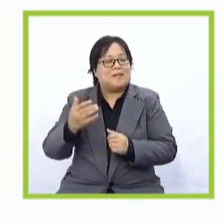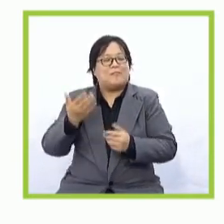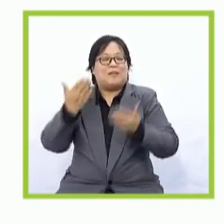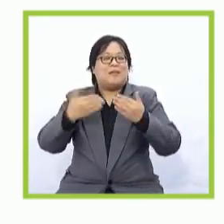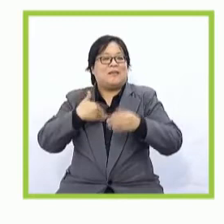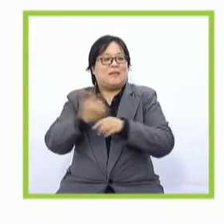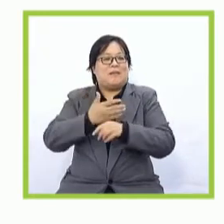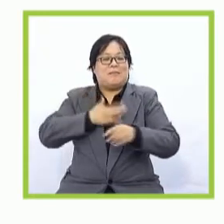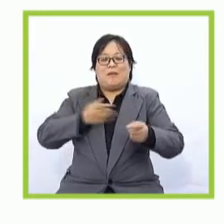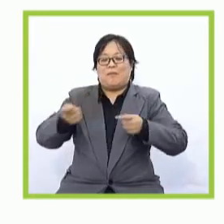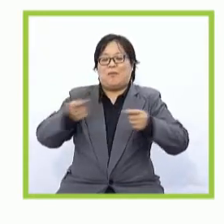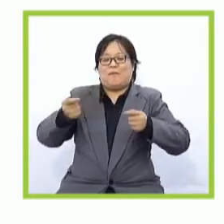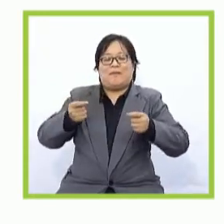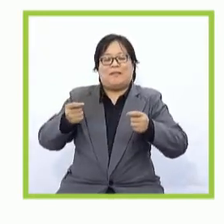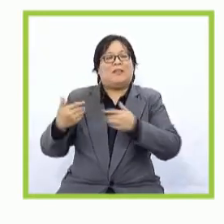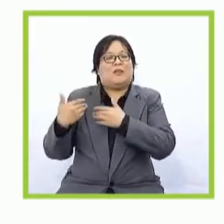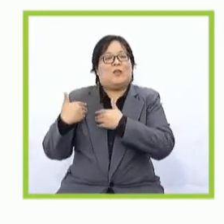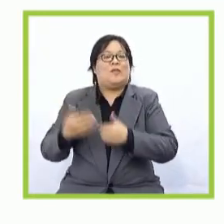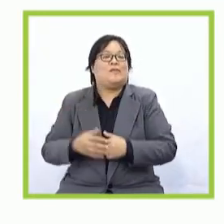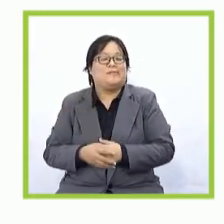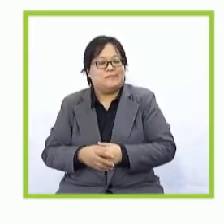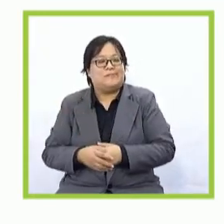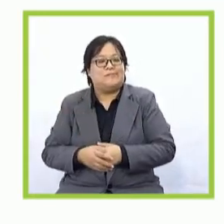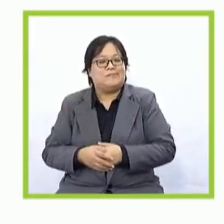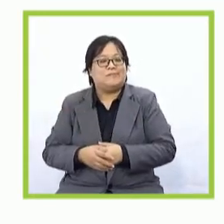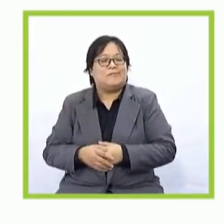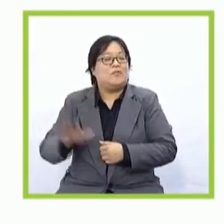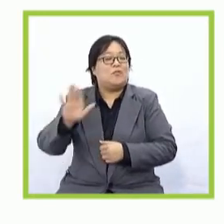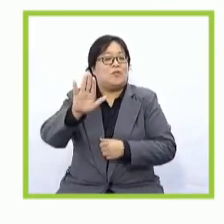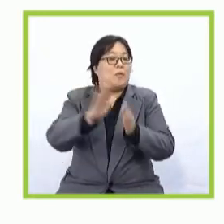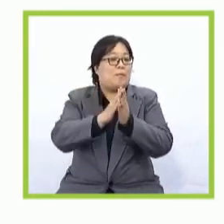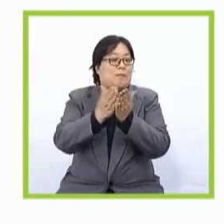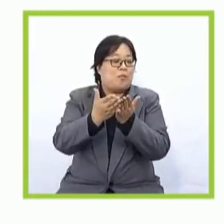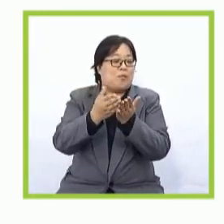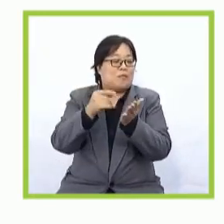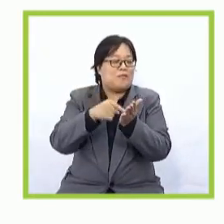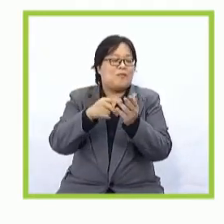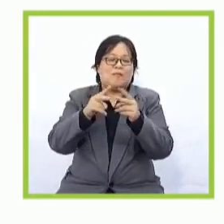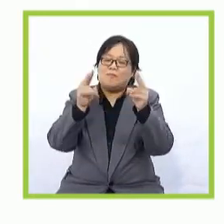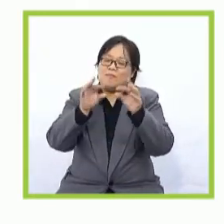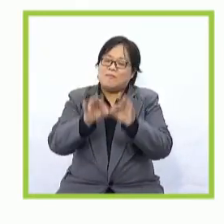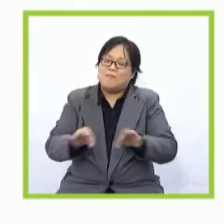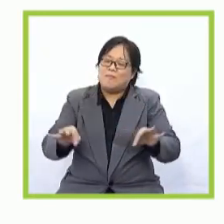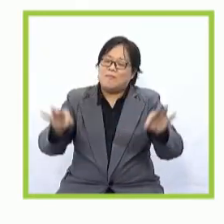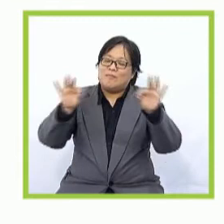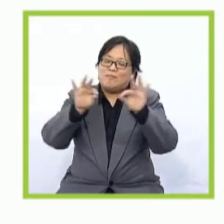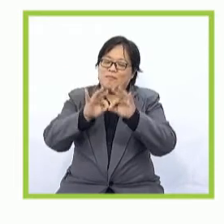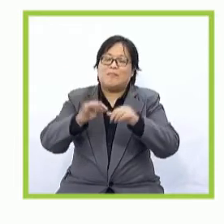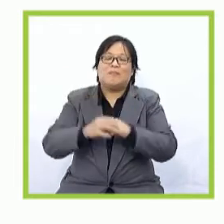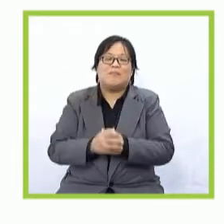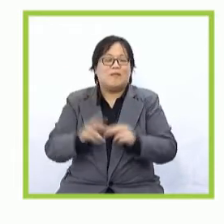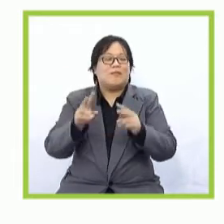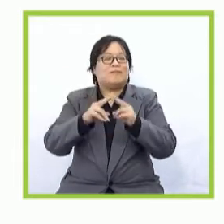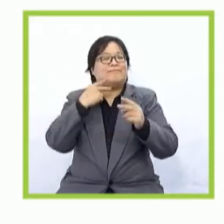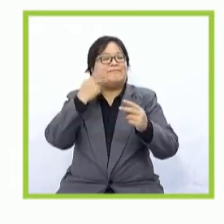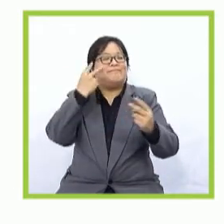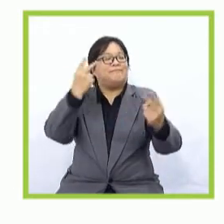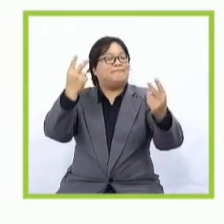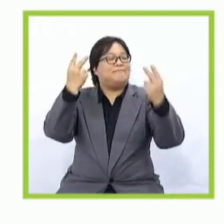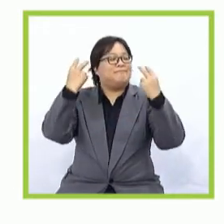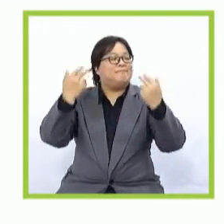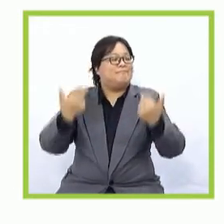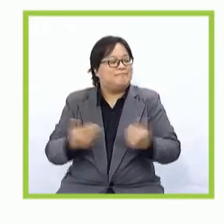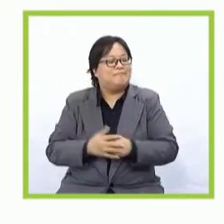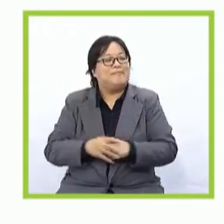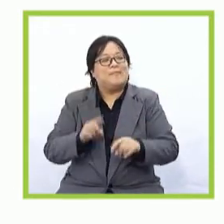moderator privilege in that. Like I said, so your book was extremely, extremely useful for me, very reflective. And